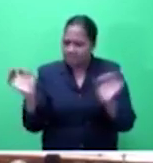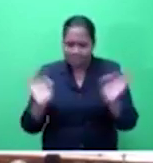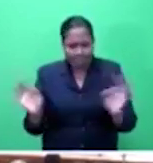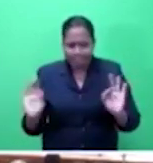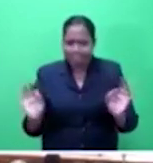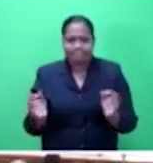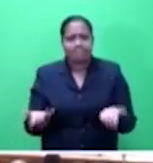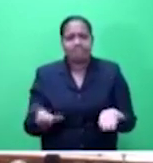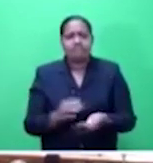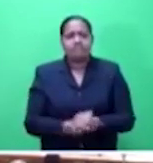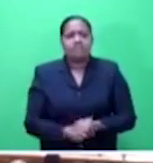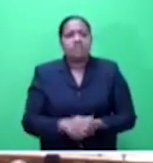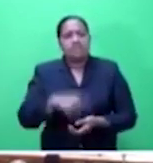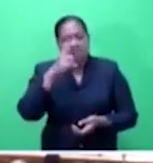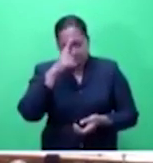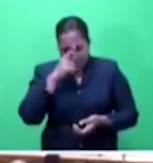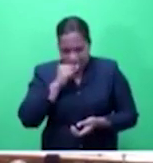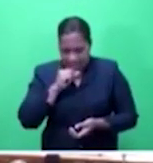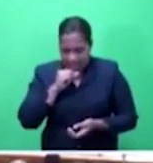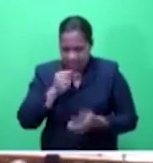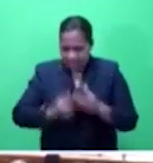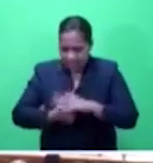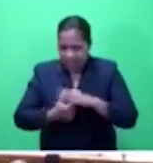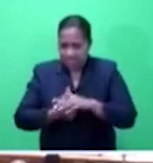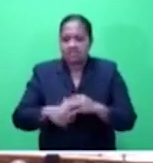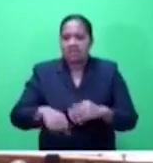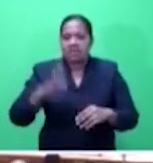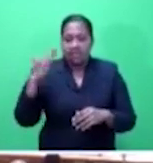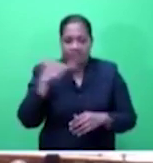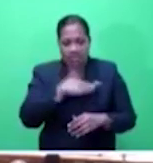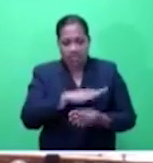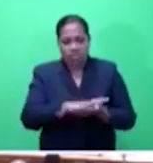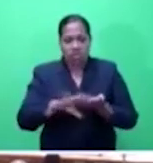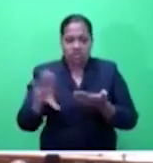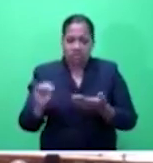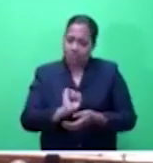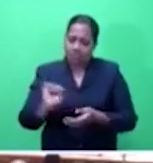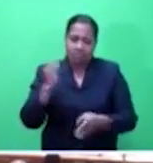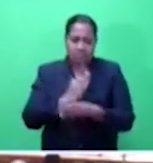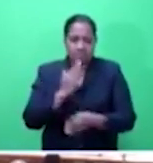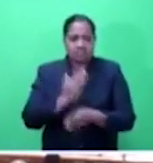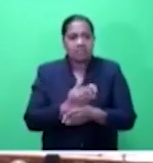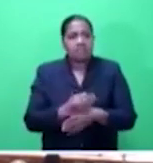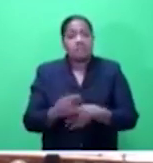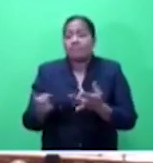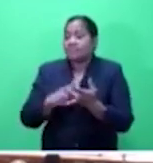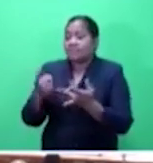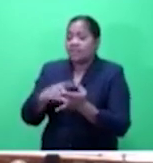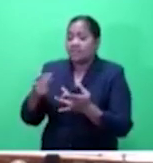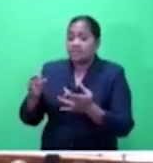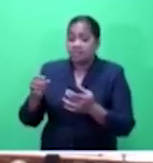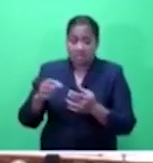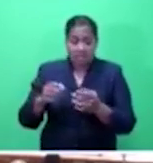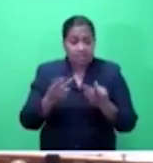able to access an initial $500 from their FNPF accounts. If other parts of the country are locked down, impacted workers in these